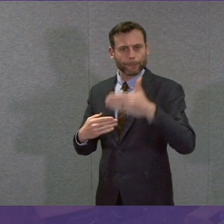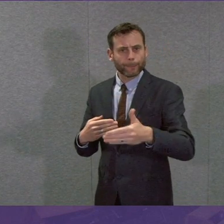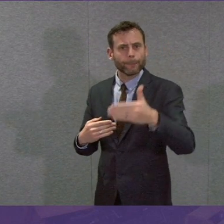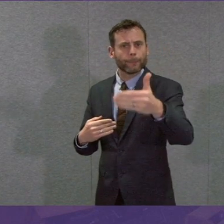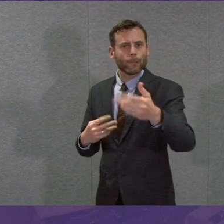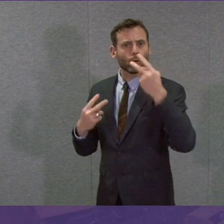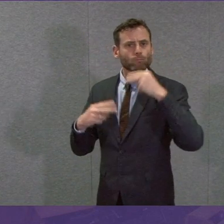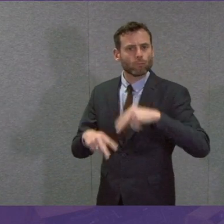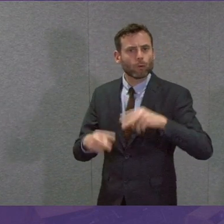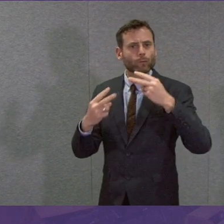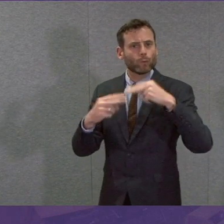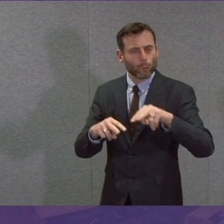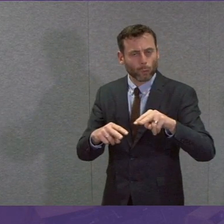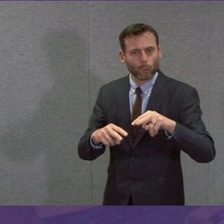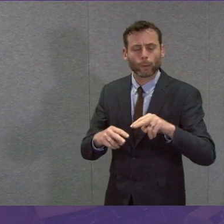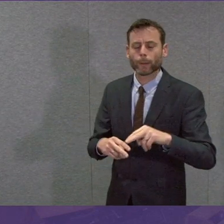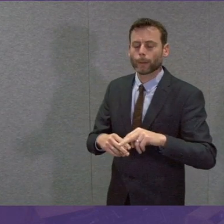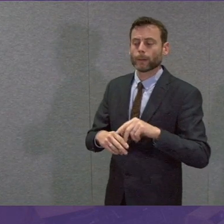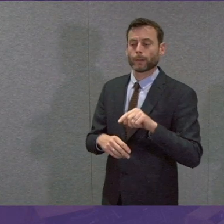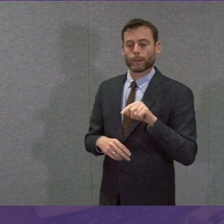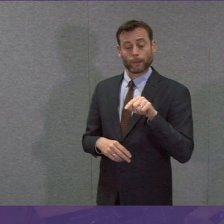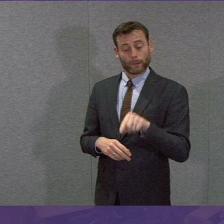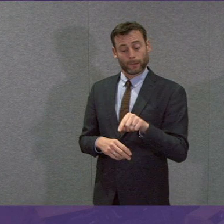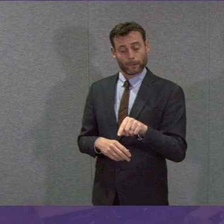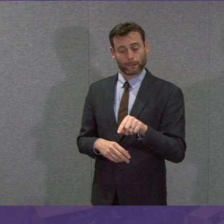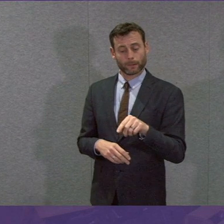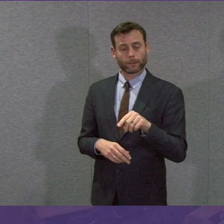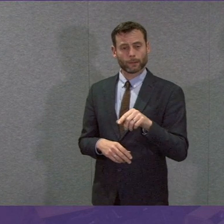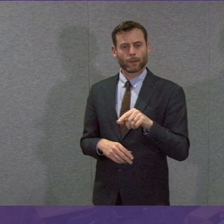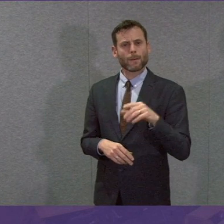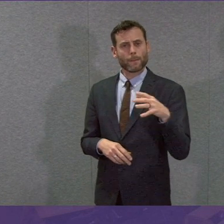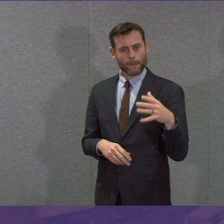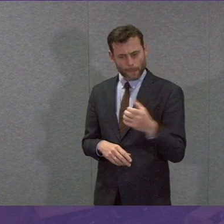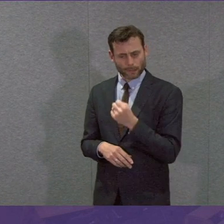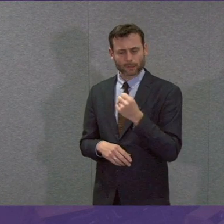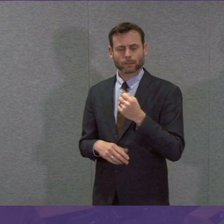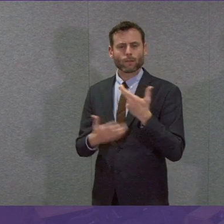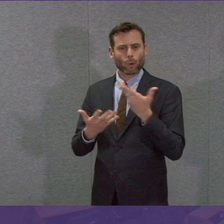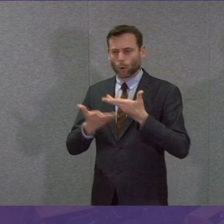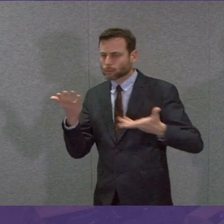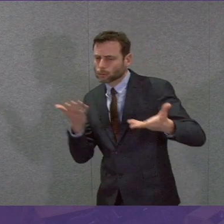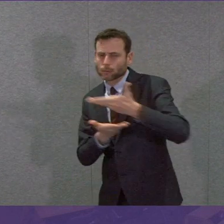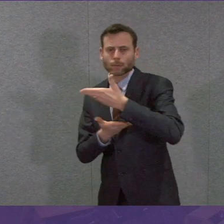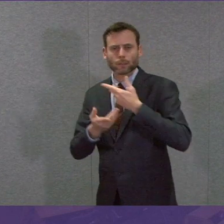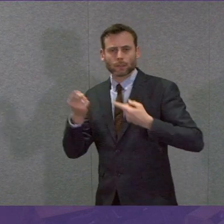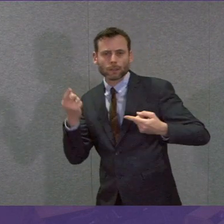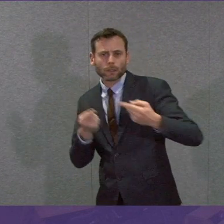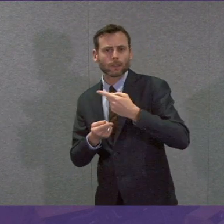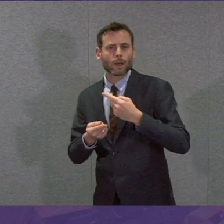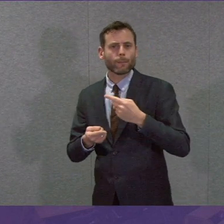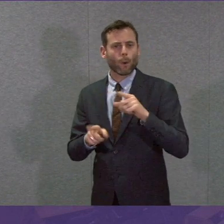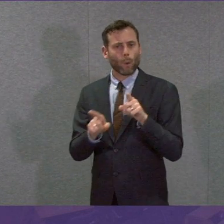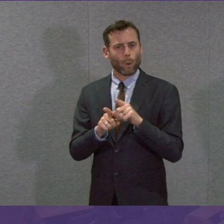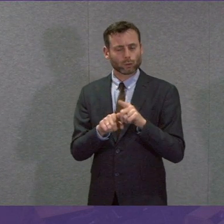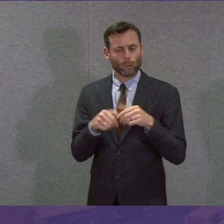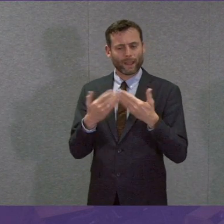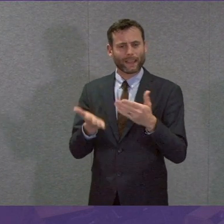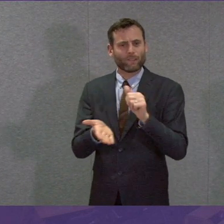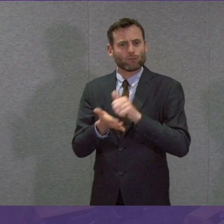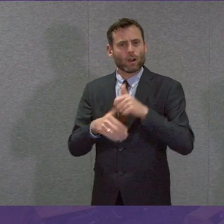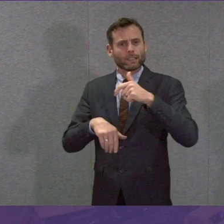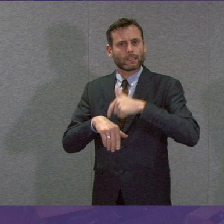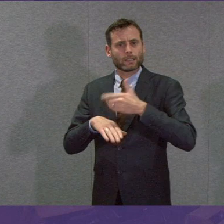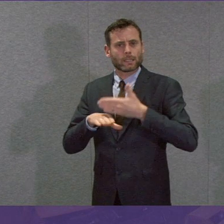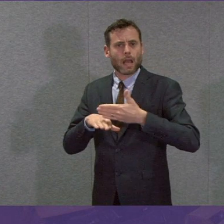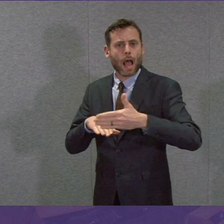relate to scrutiny, but also to the likely length of time in which we would need regulation. So I'm happy to look at it, but 6 months would